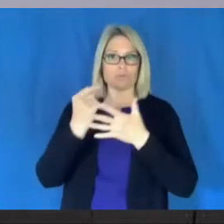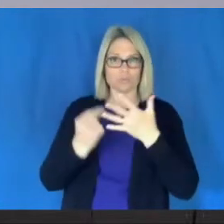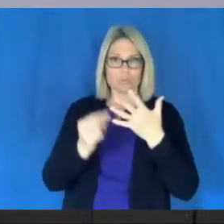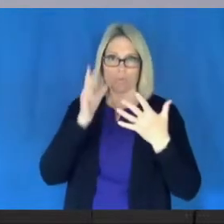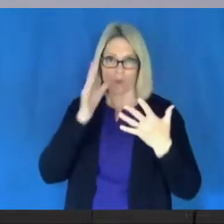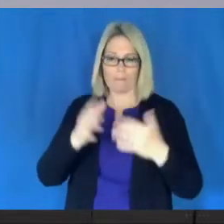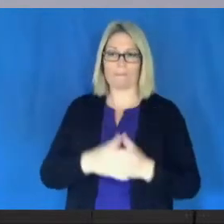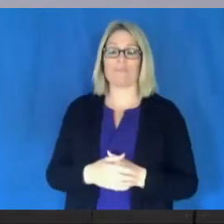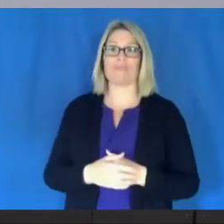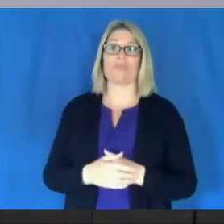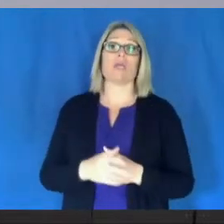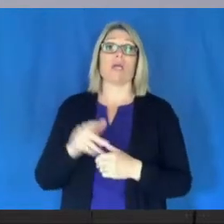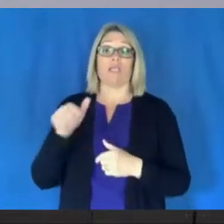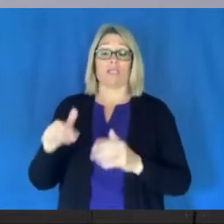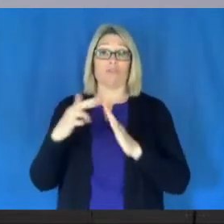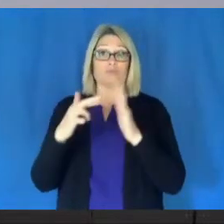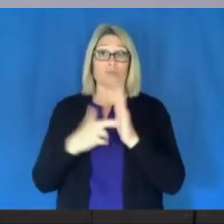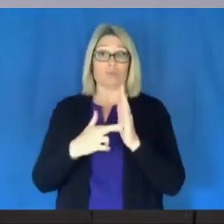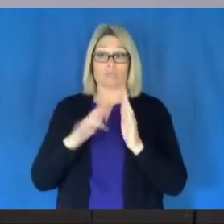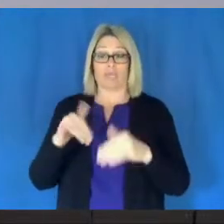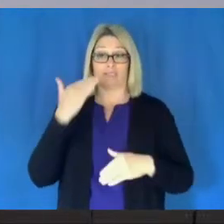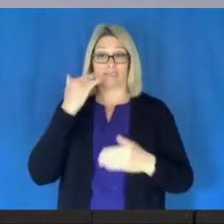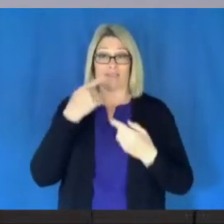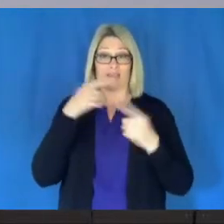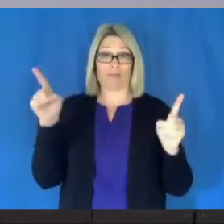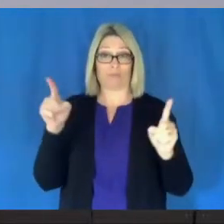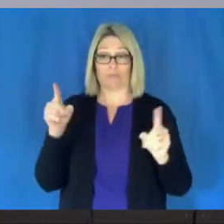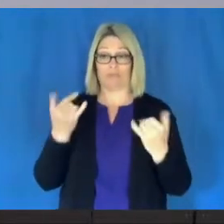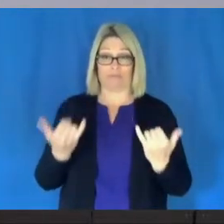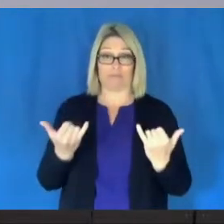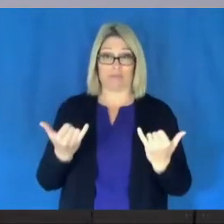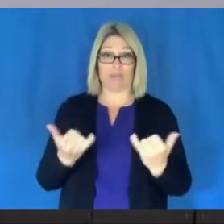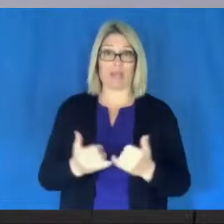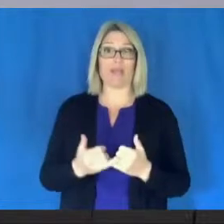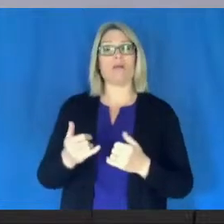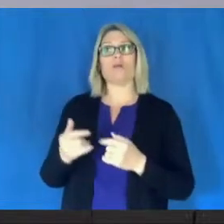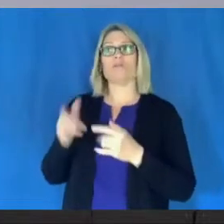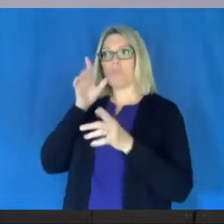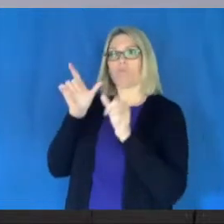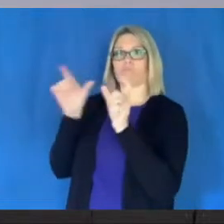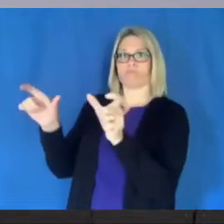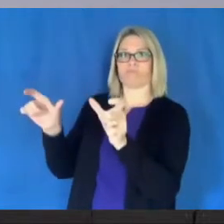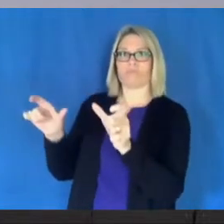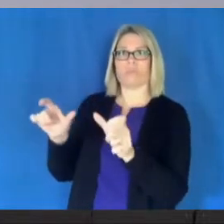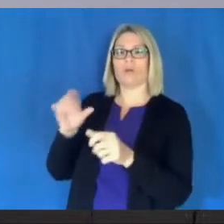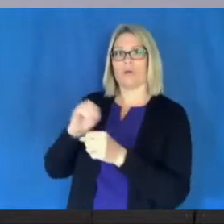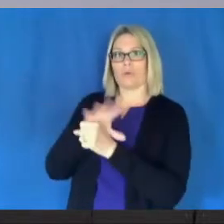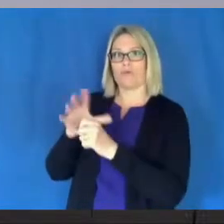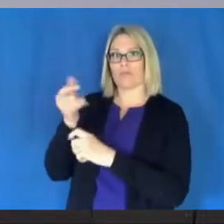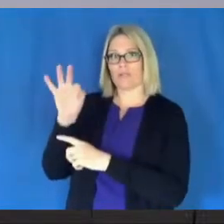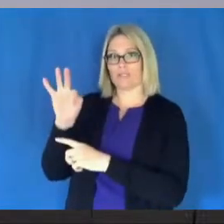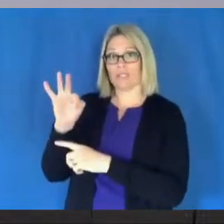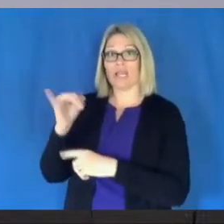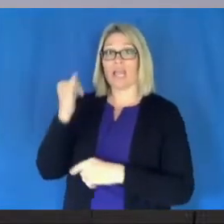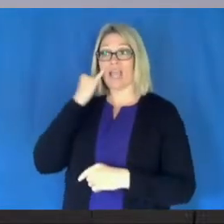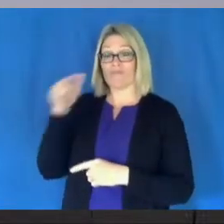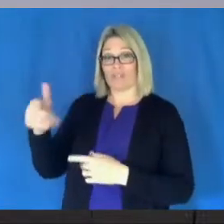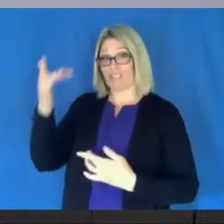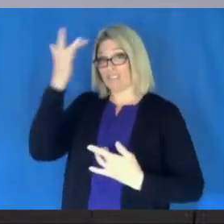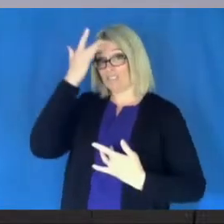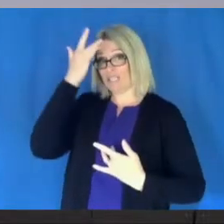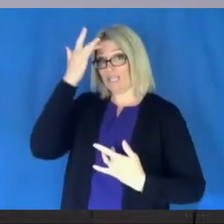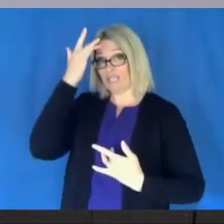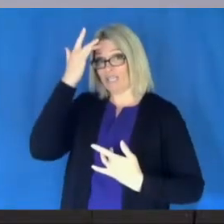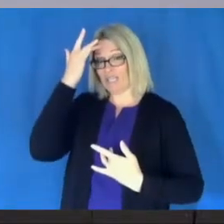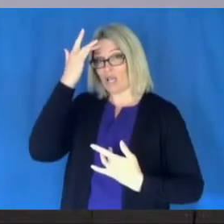with other restrictions announced recently, will help us keep COVID-19 out of PEI, and if someone does have the virus, they will